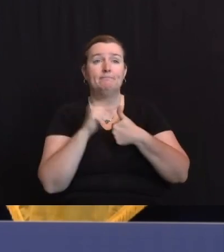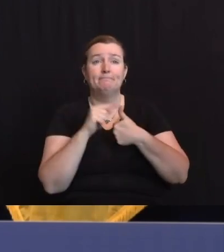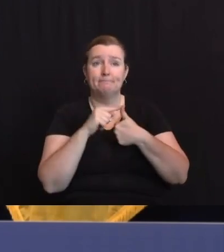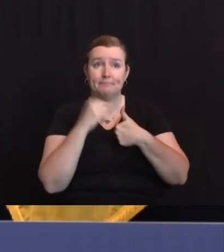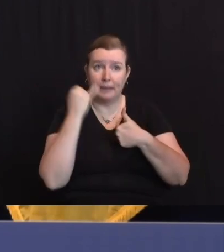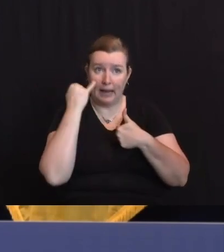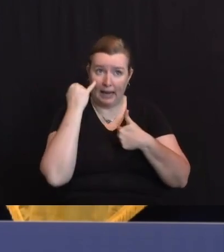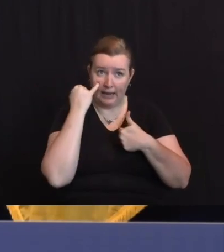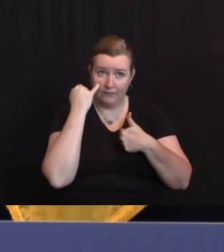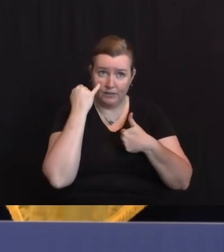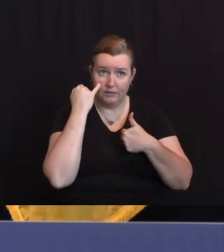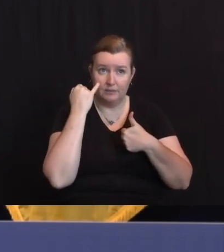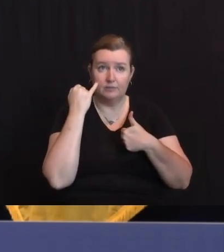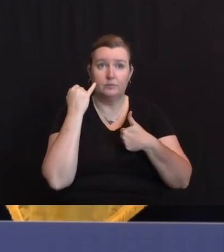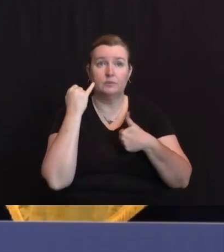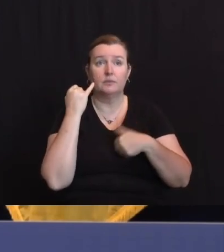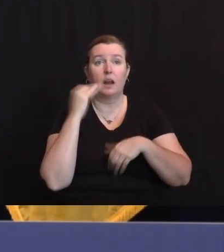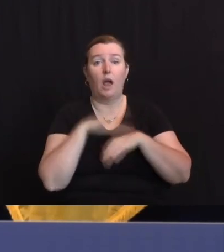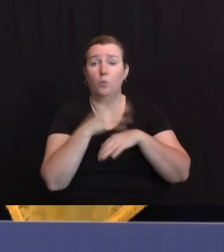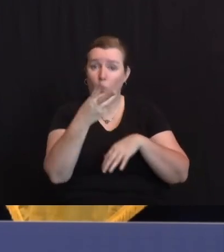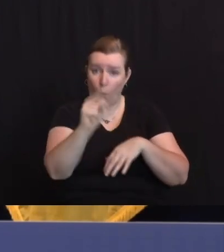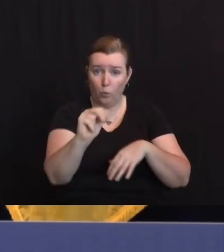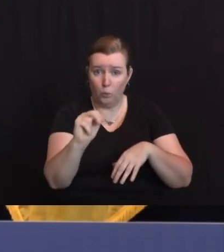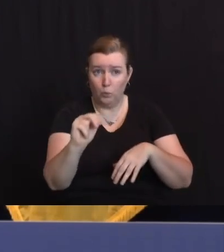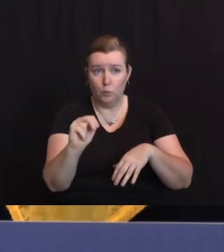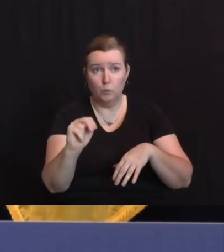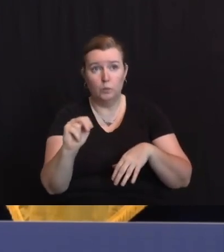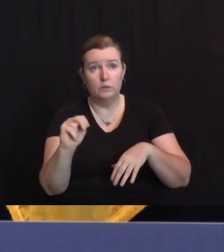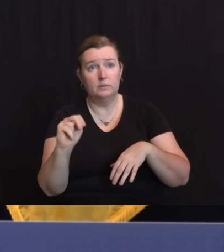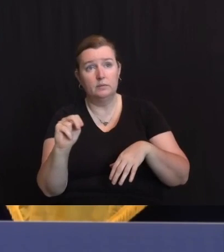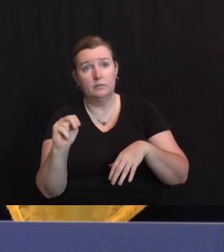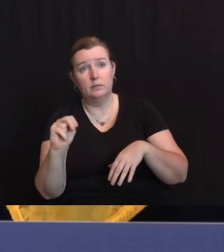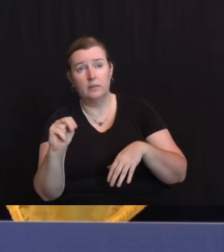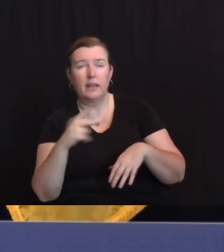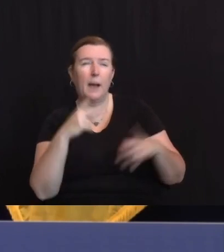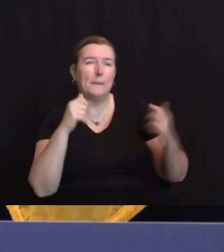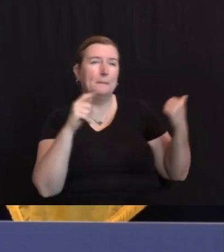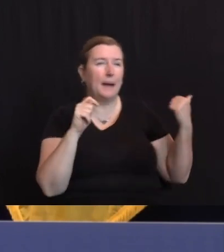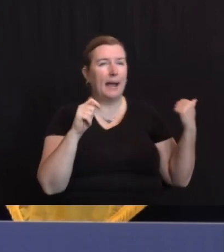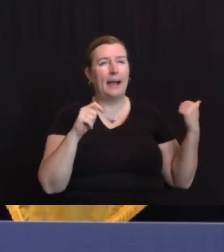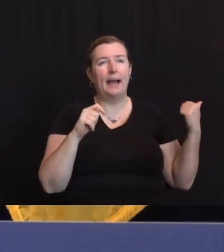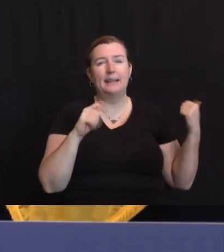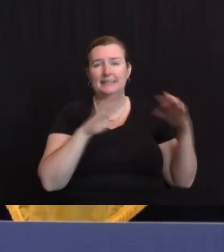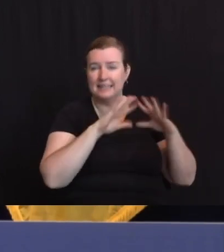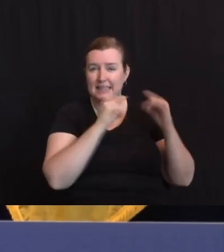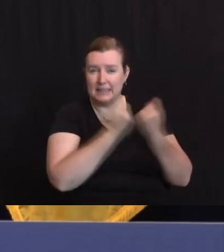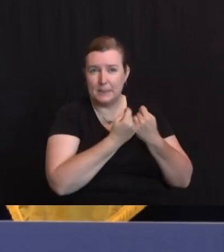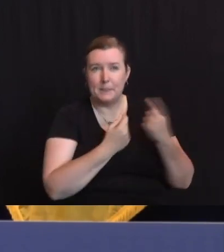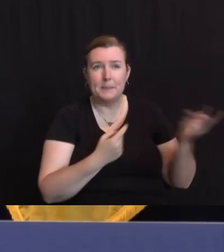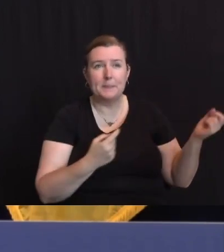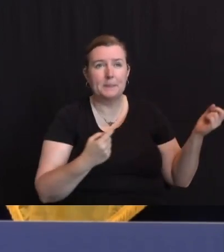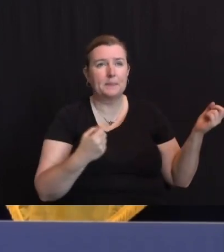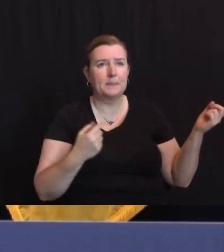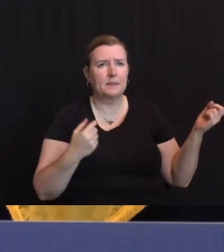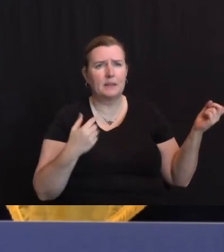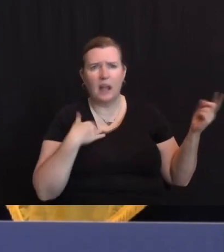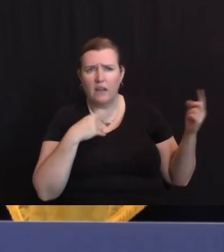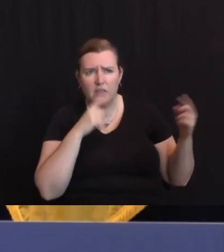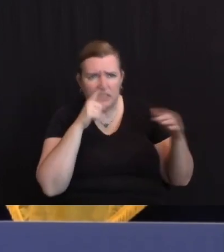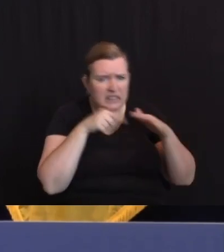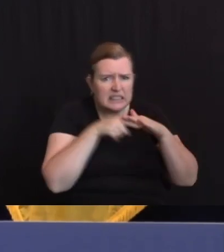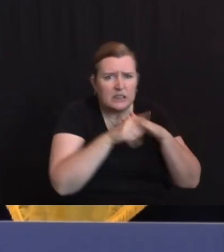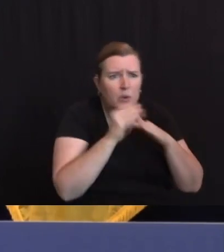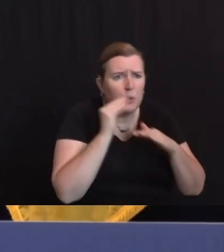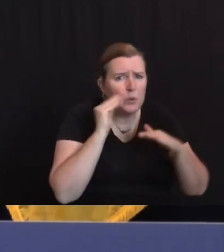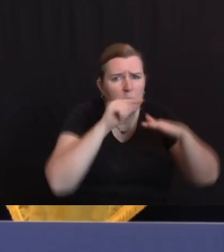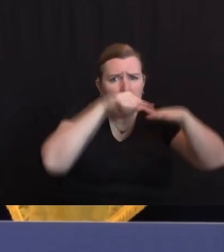own, when Pat or his colleagues in law enforcement are not going to be in your basement, when Judy is